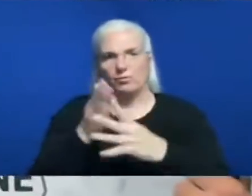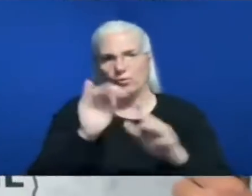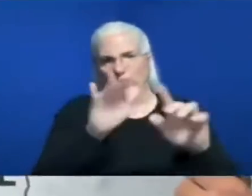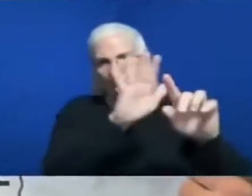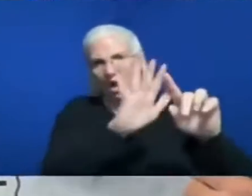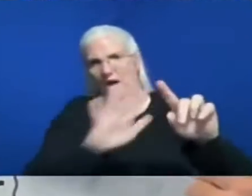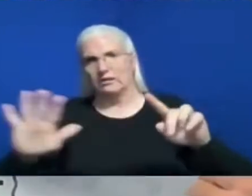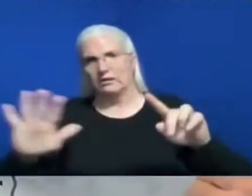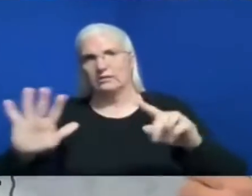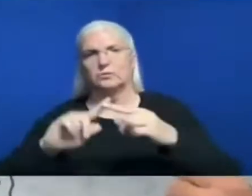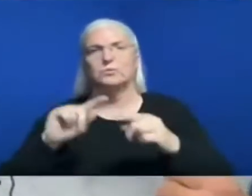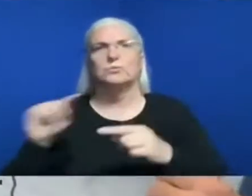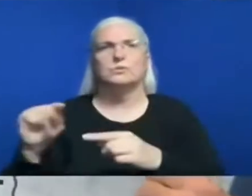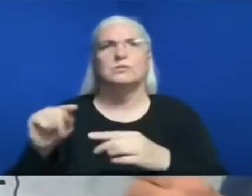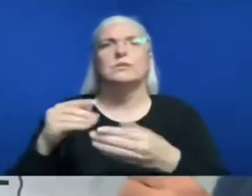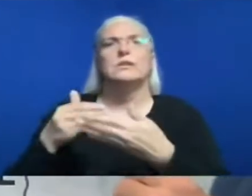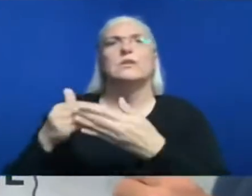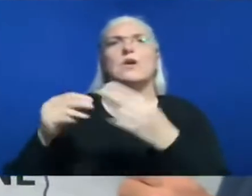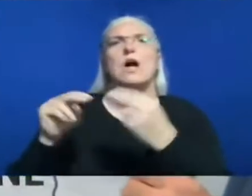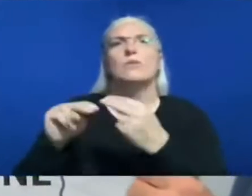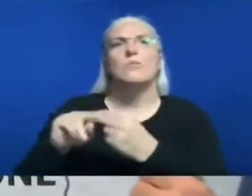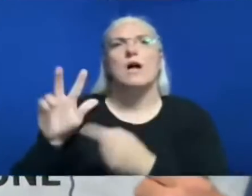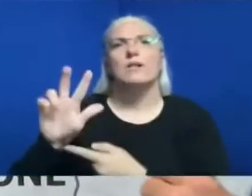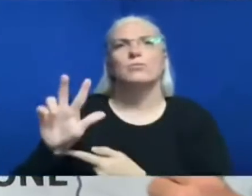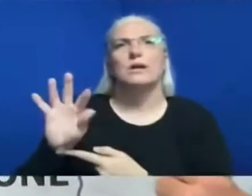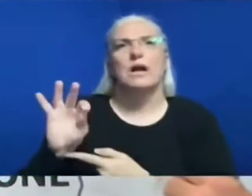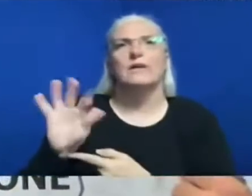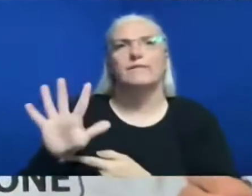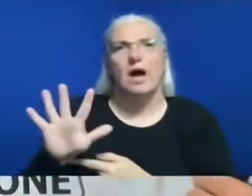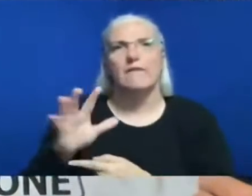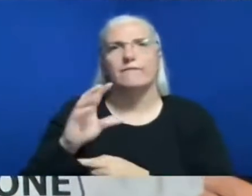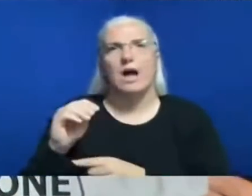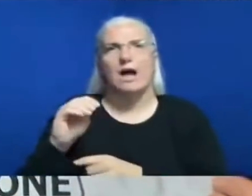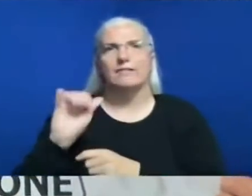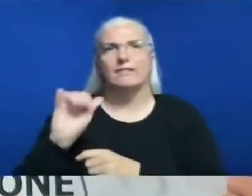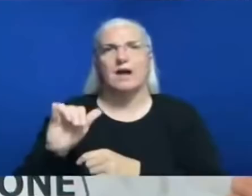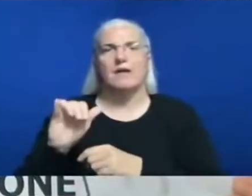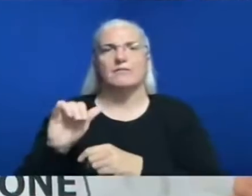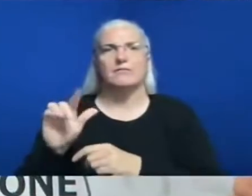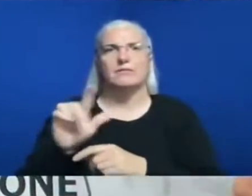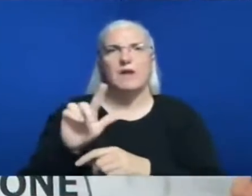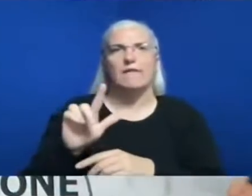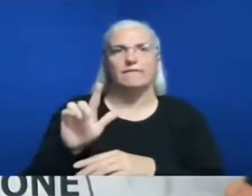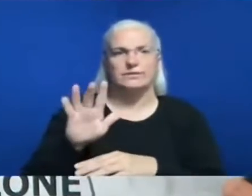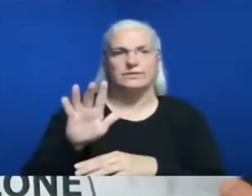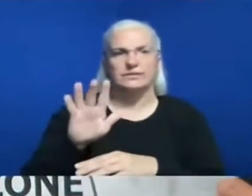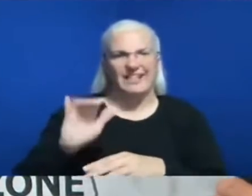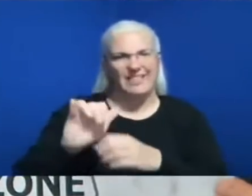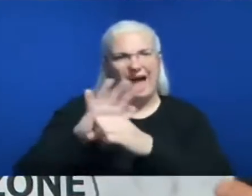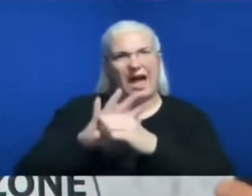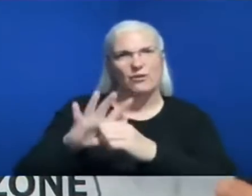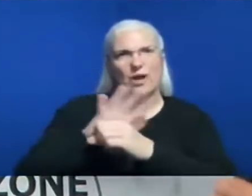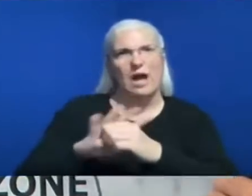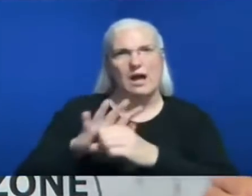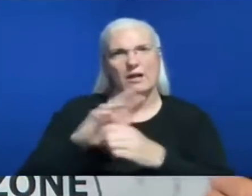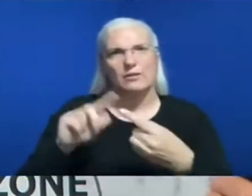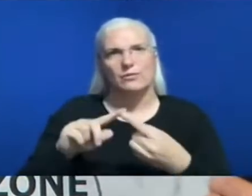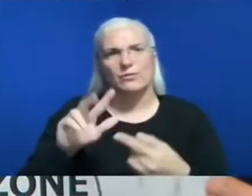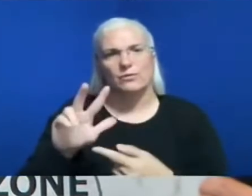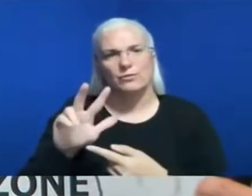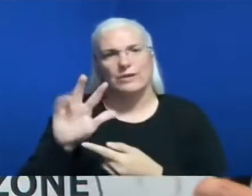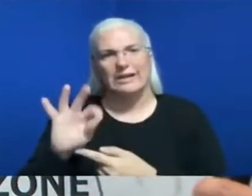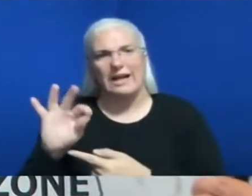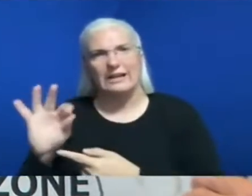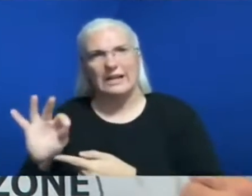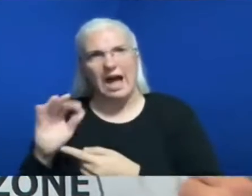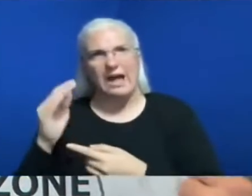you grab the left flank of this fire that came off the rock escarpment and down into the 395 corridor that moved towards Milford and Janesville. That